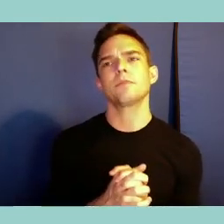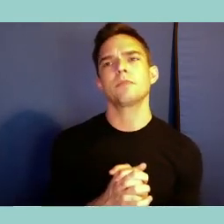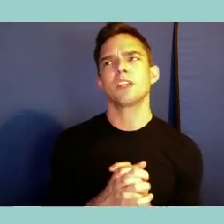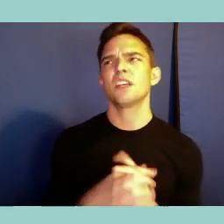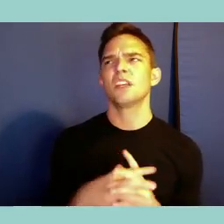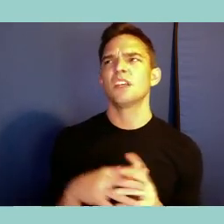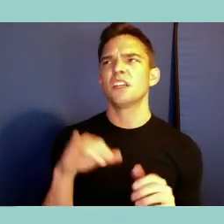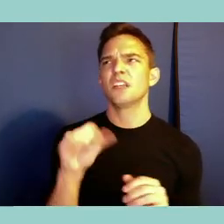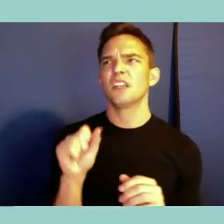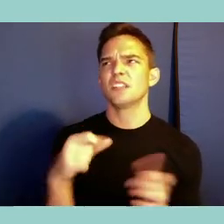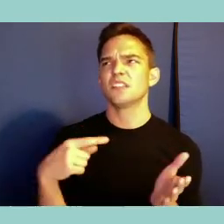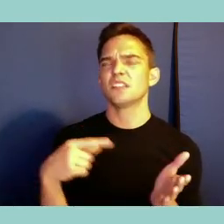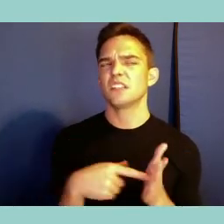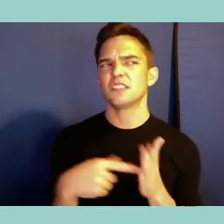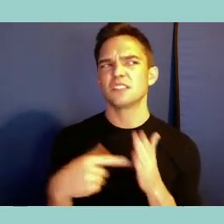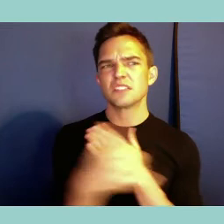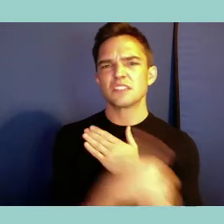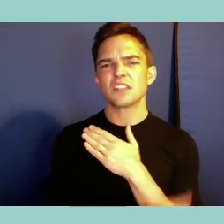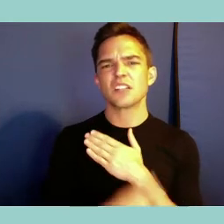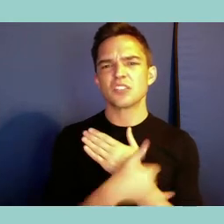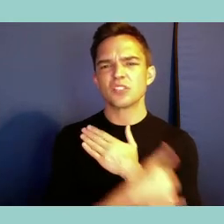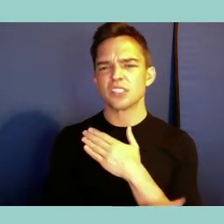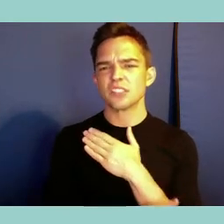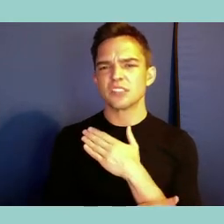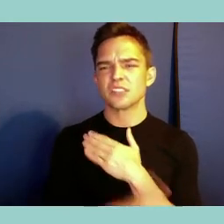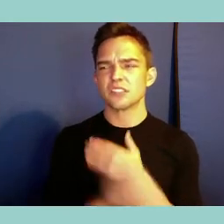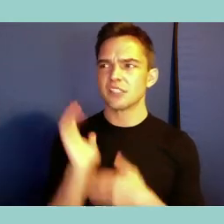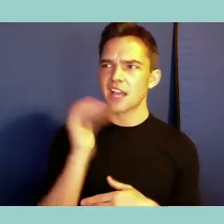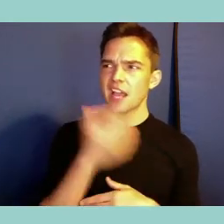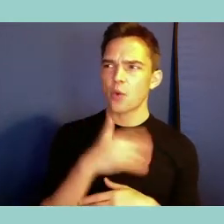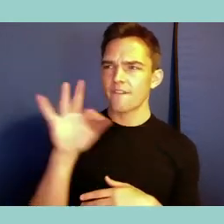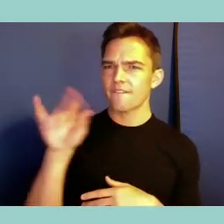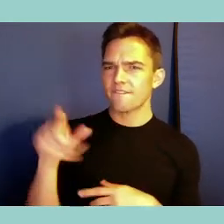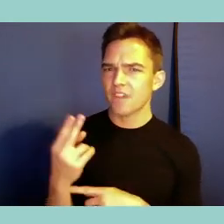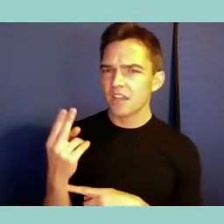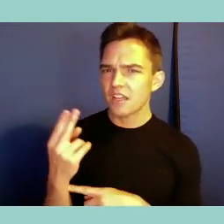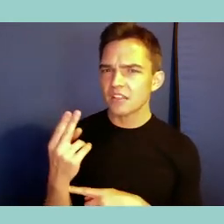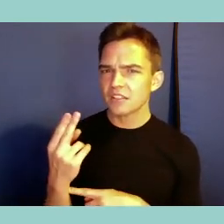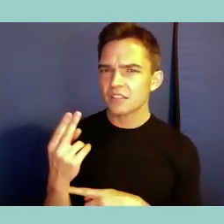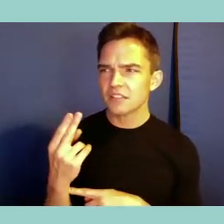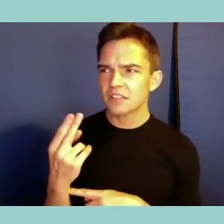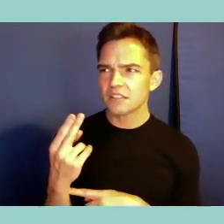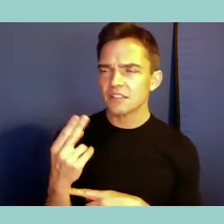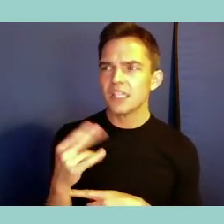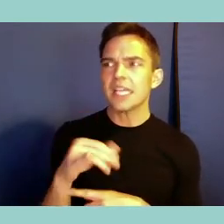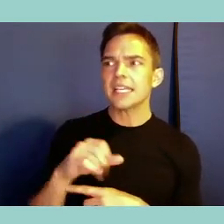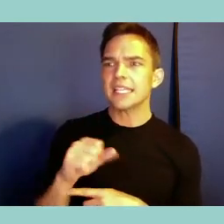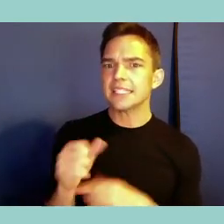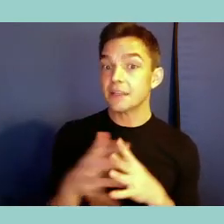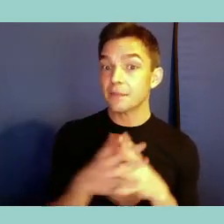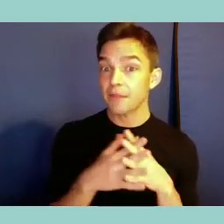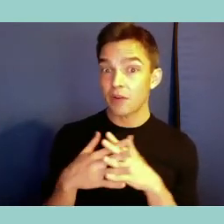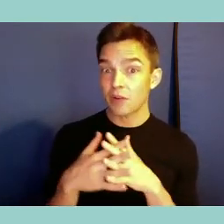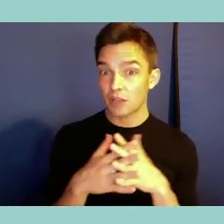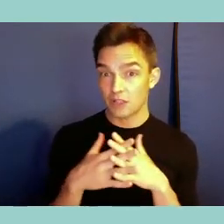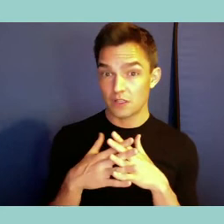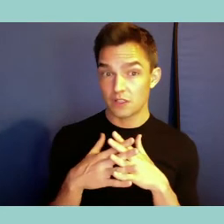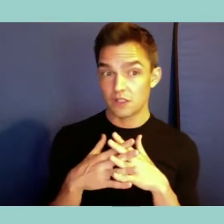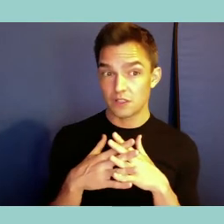Is this country, is our faith, is America